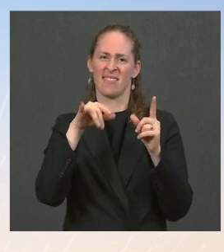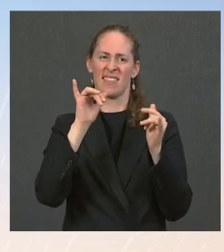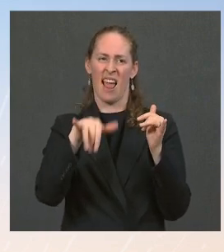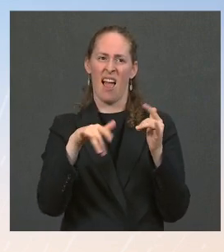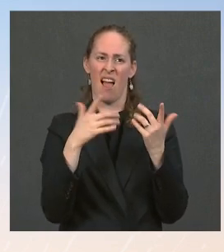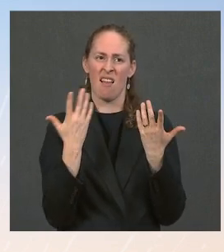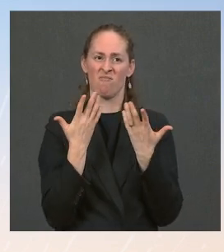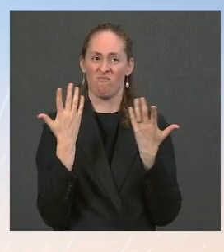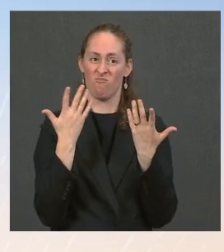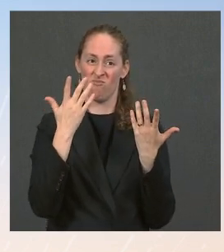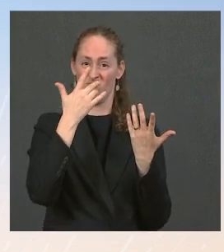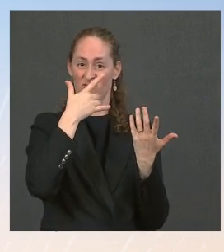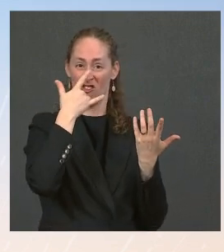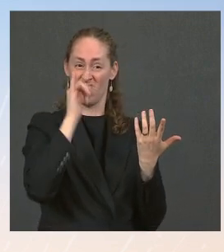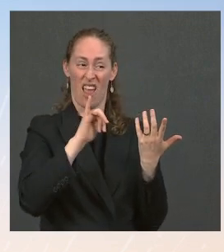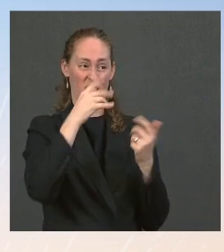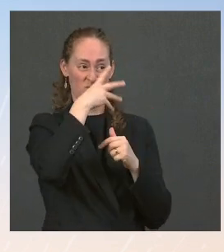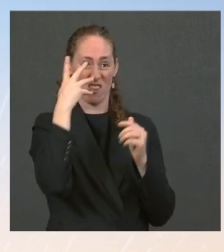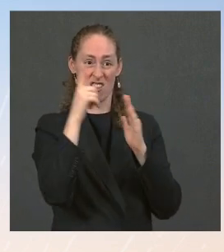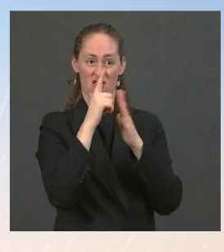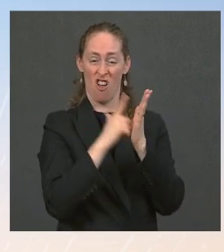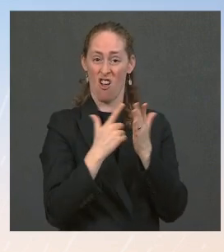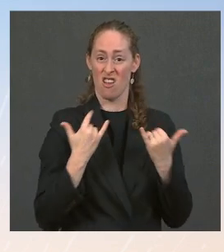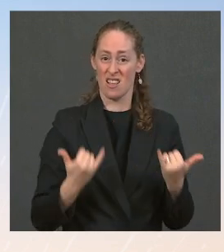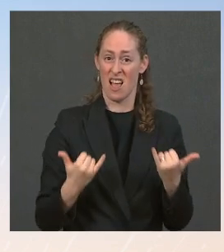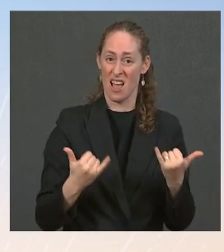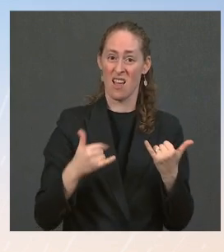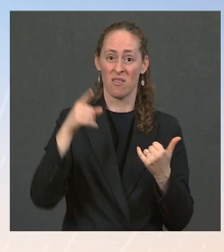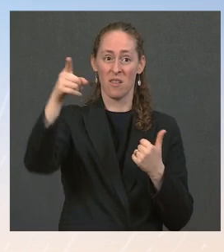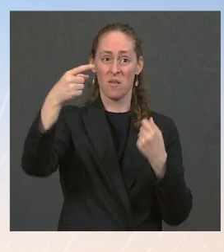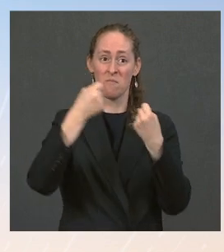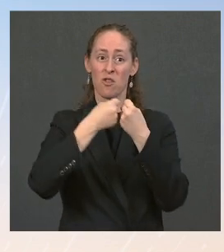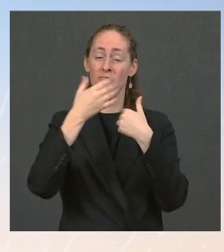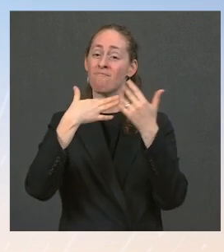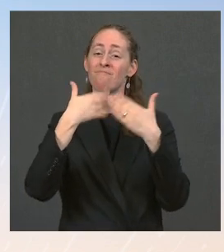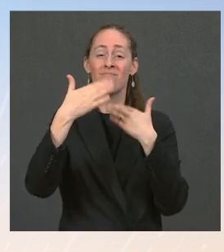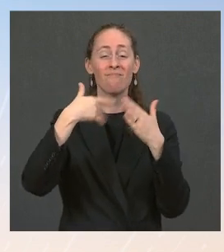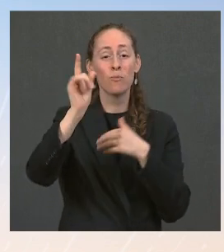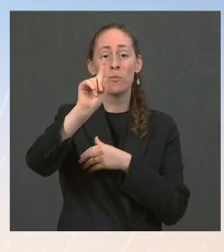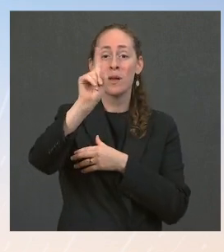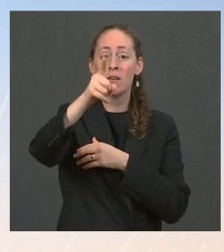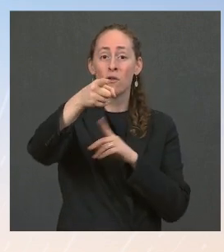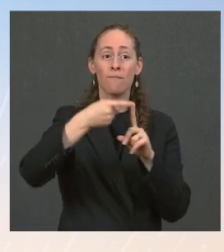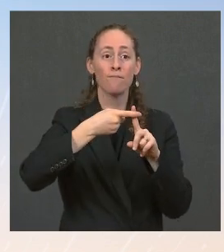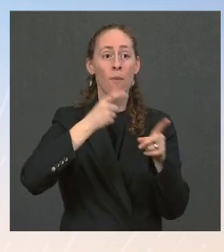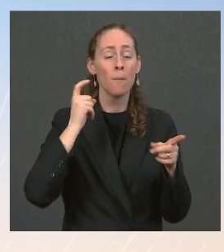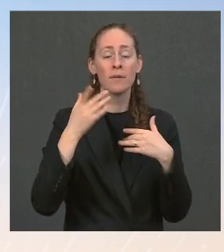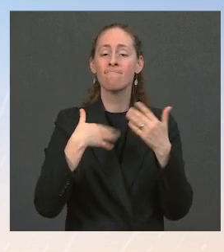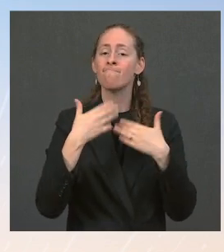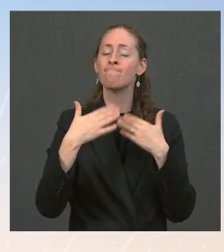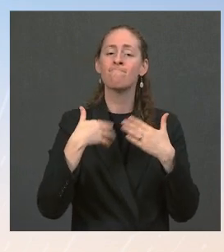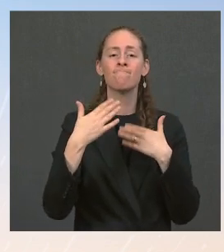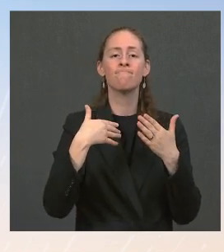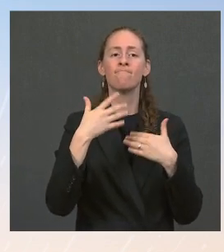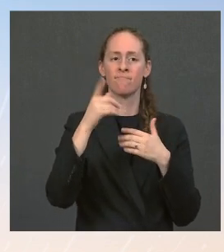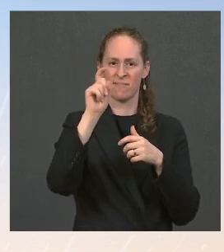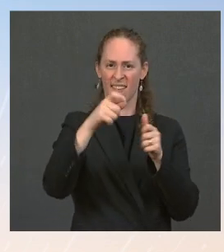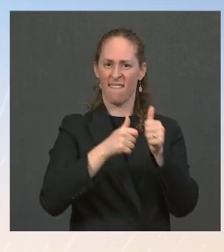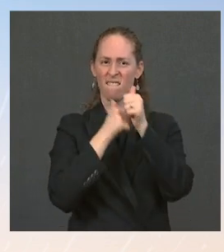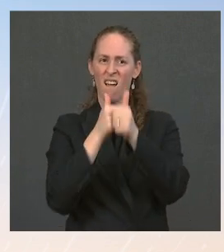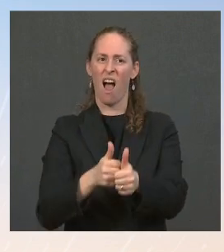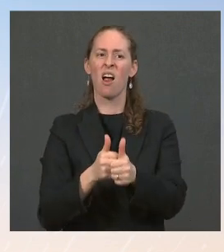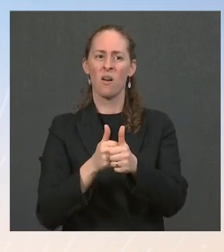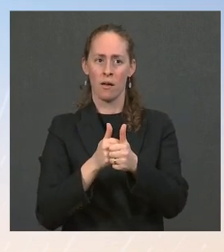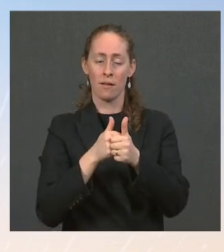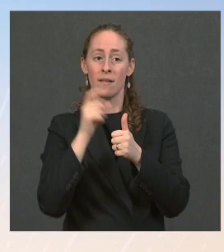immigration laws, border requirements work, no matter where you're coming from. And we expelled more than 90,000 people